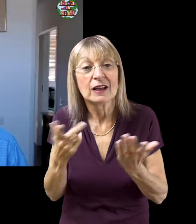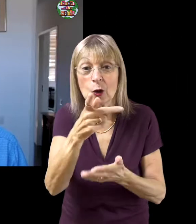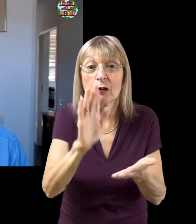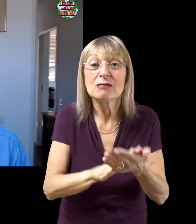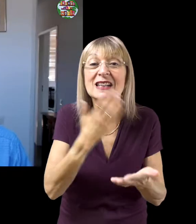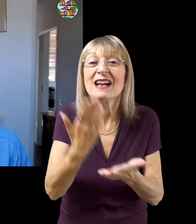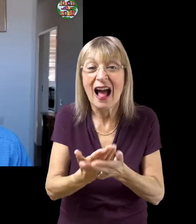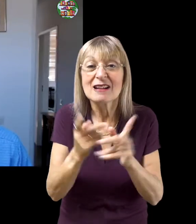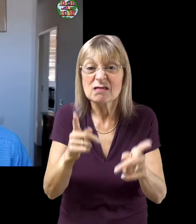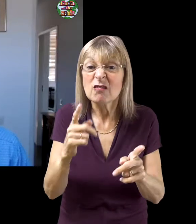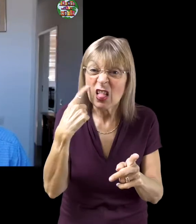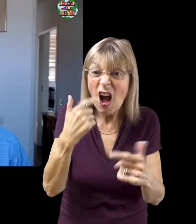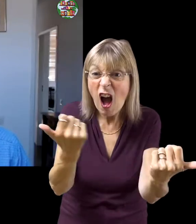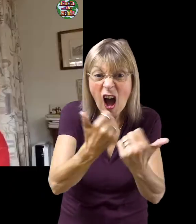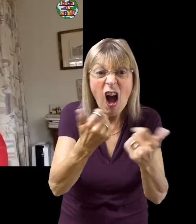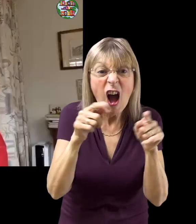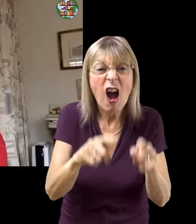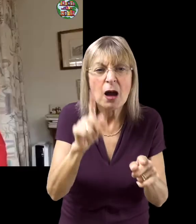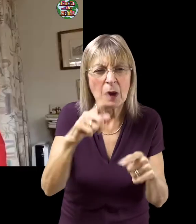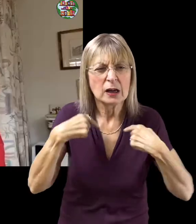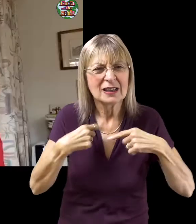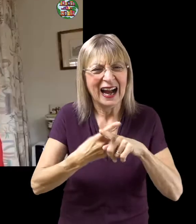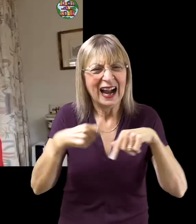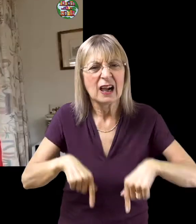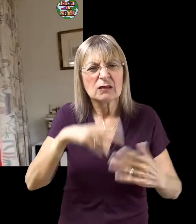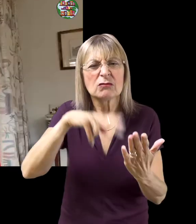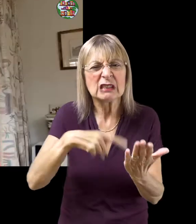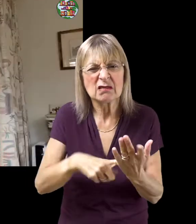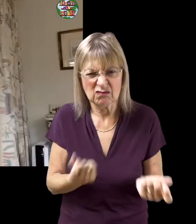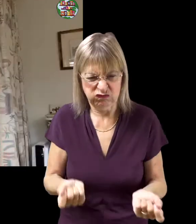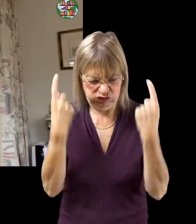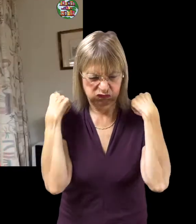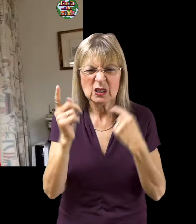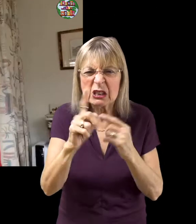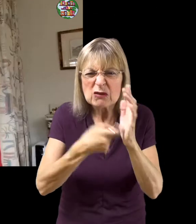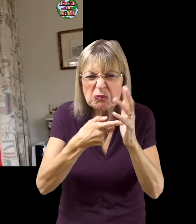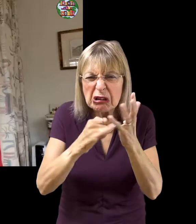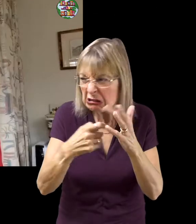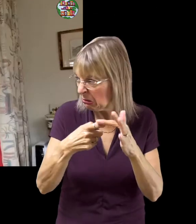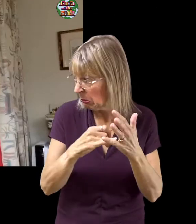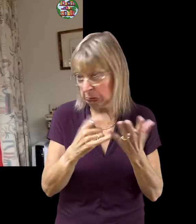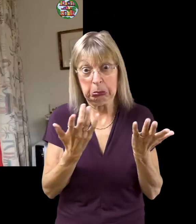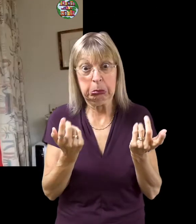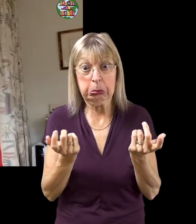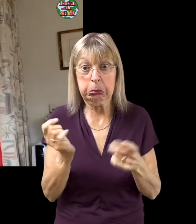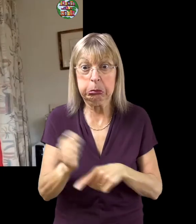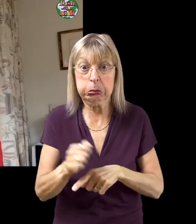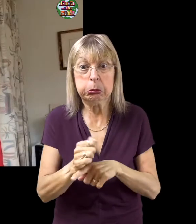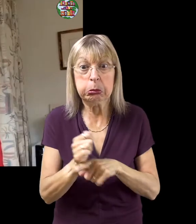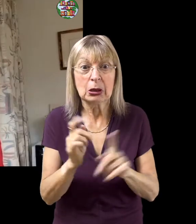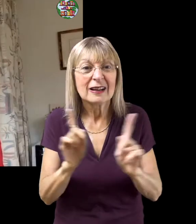boys. So when you're translating, I mean, the fact that you know that is fine, but I, as a reader in England, would have